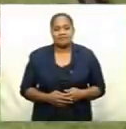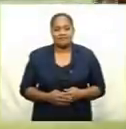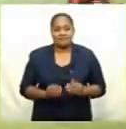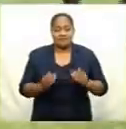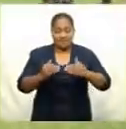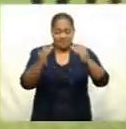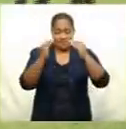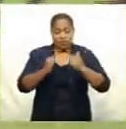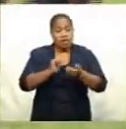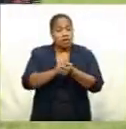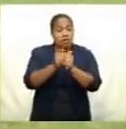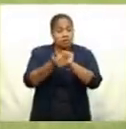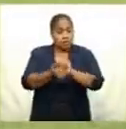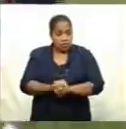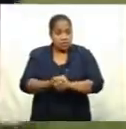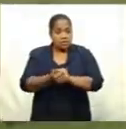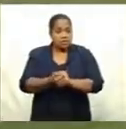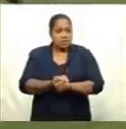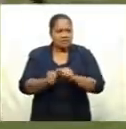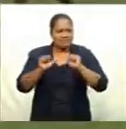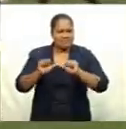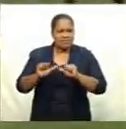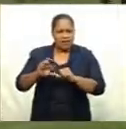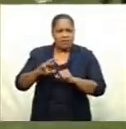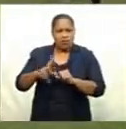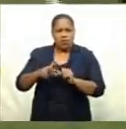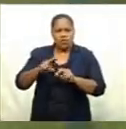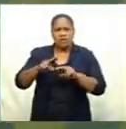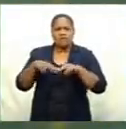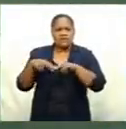Ahead in sports, defense key for Fijiana.